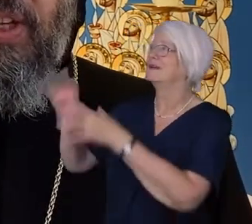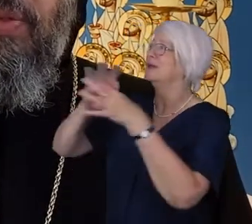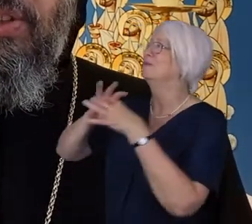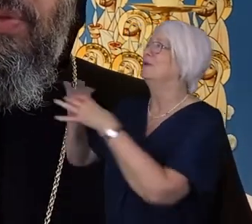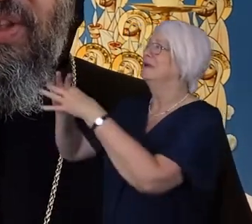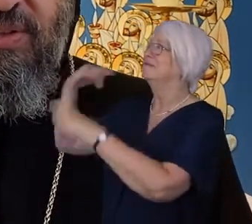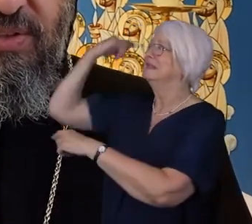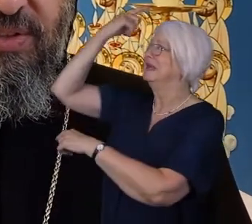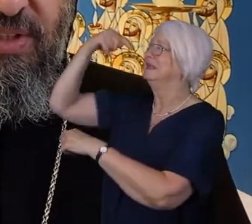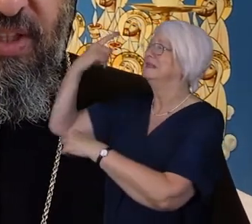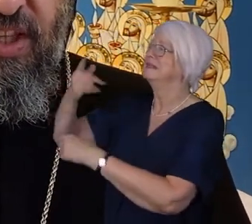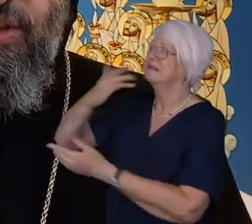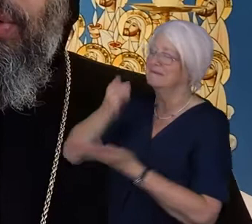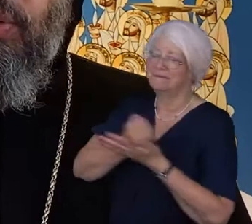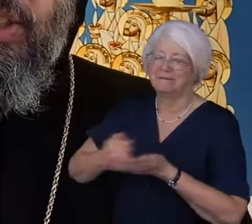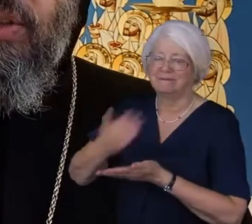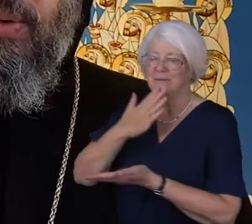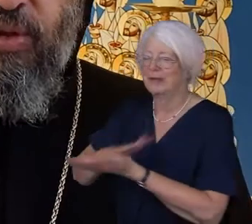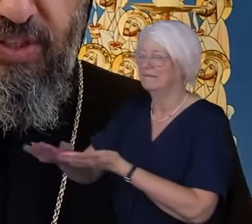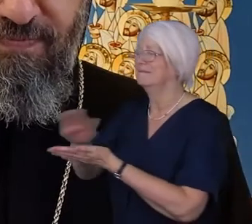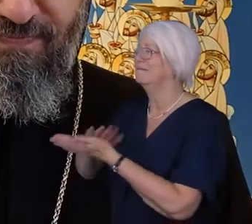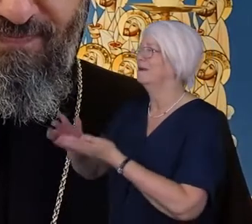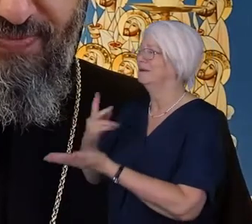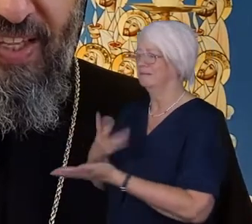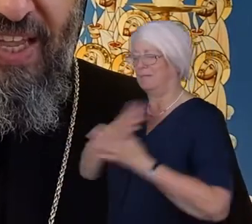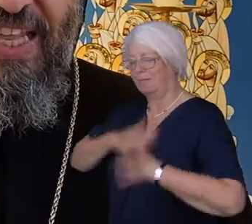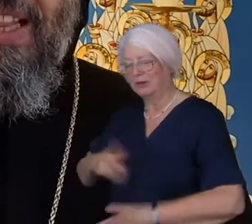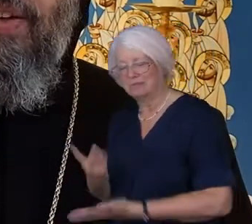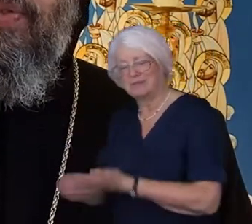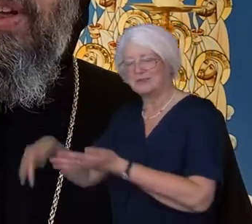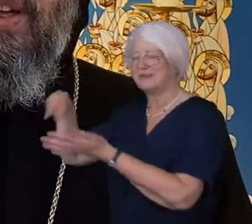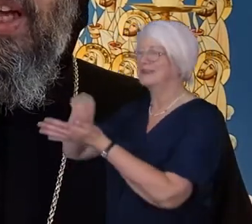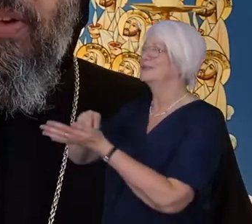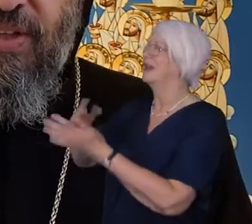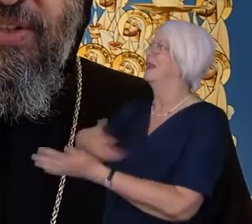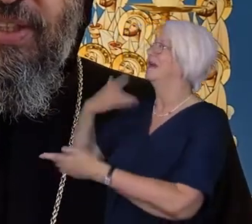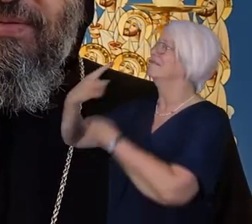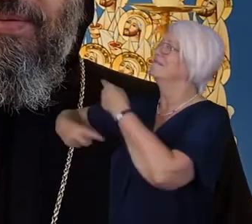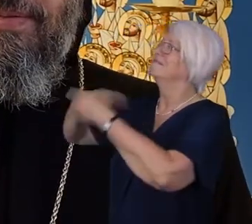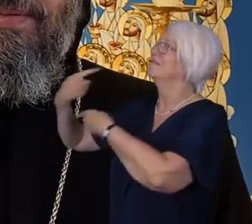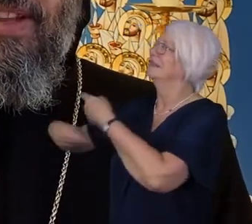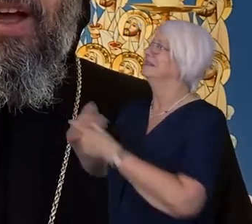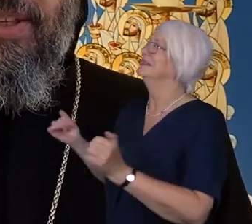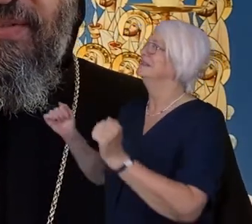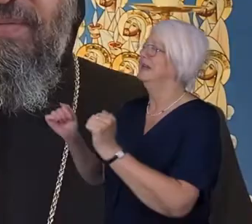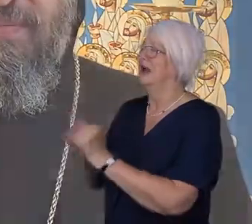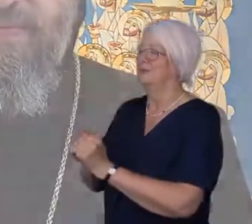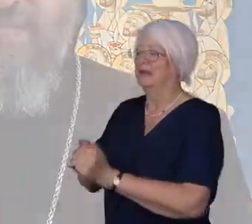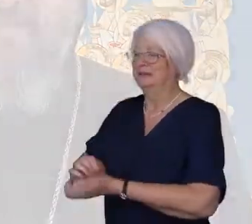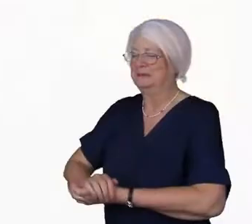the forgiveness of sins, the resurrection of the body, and life everlasting.